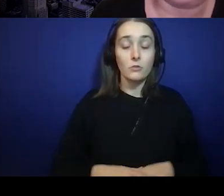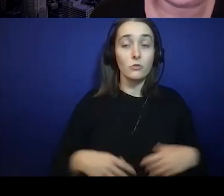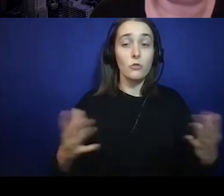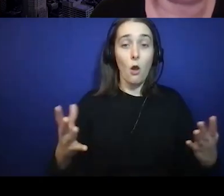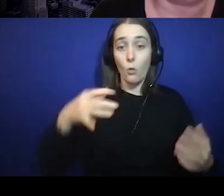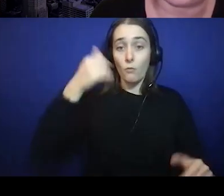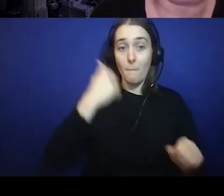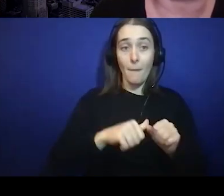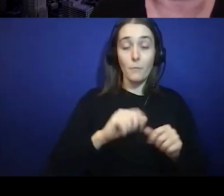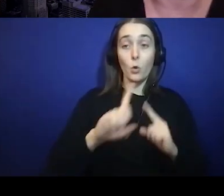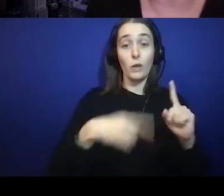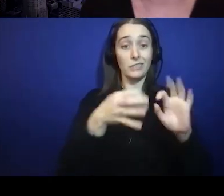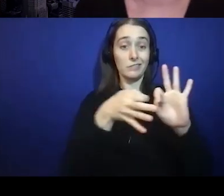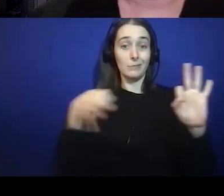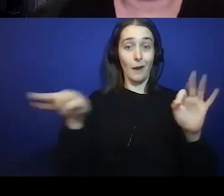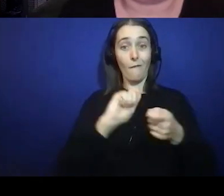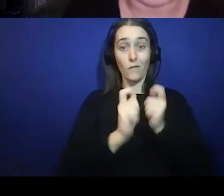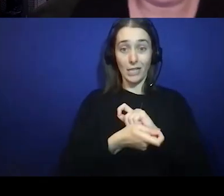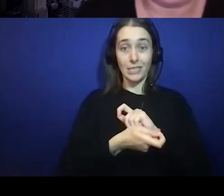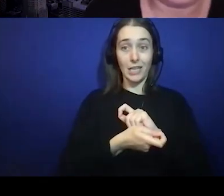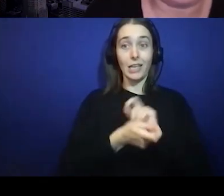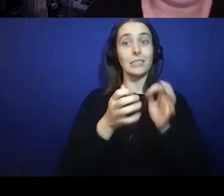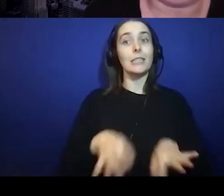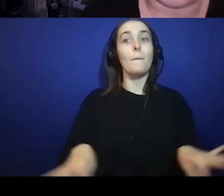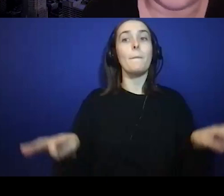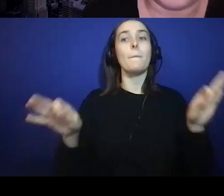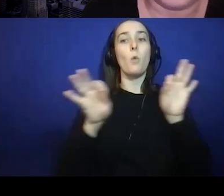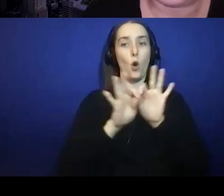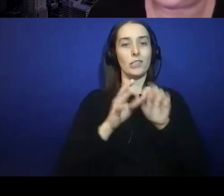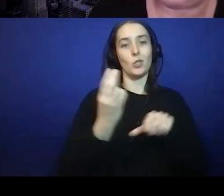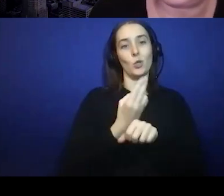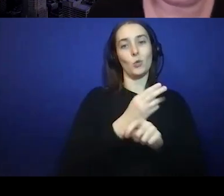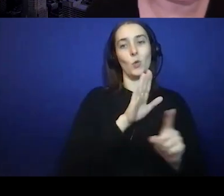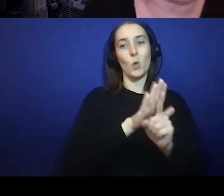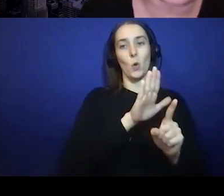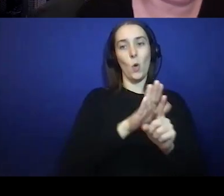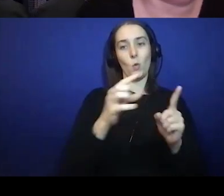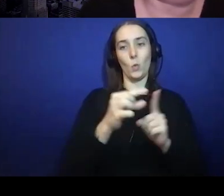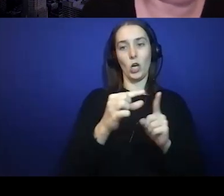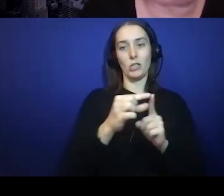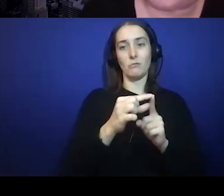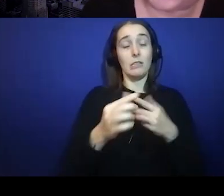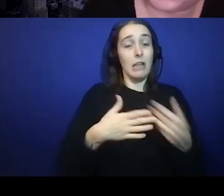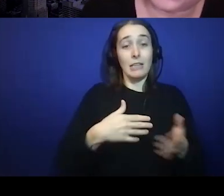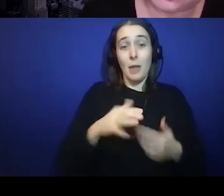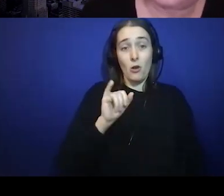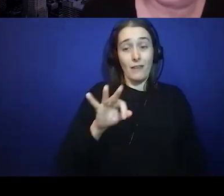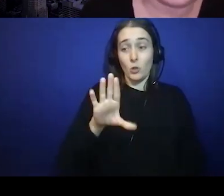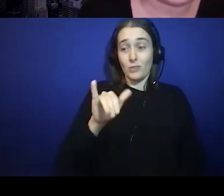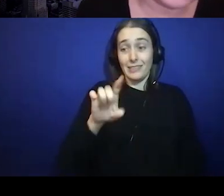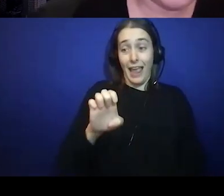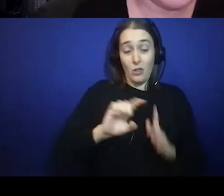you're paraphrasing, it's very important that you write using your own words. Even if you cited the original